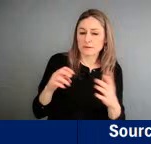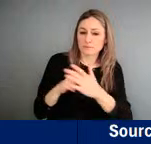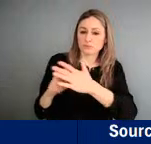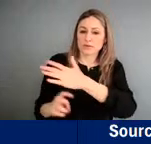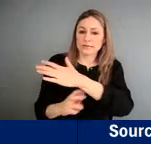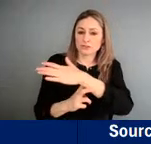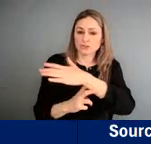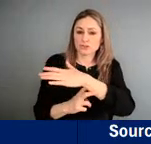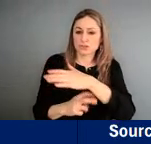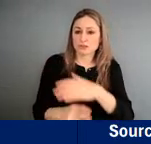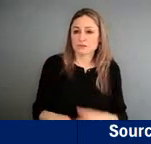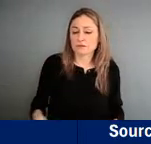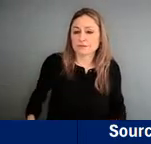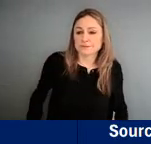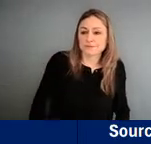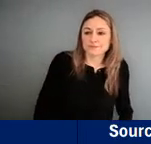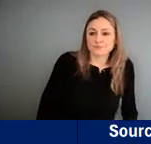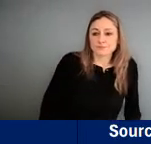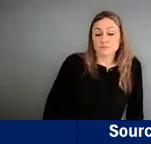because